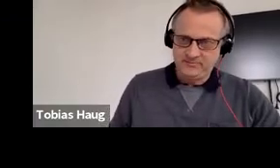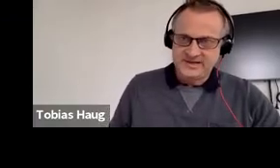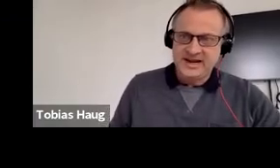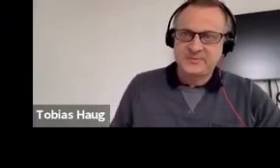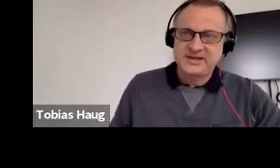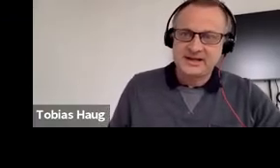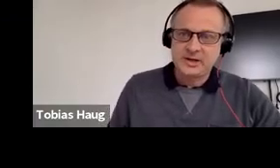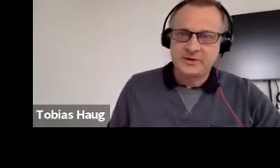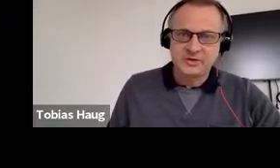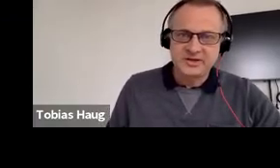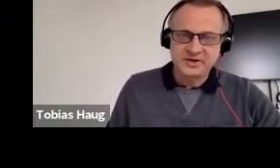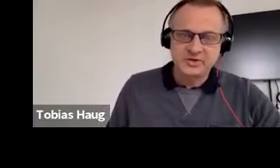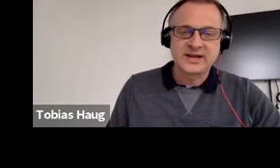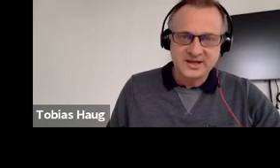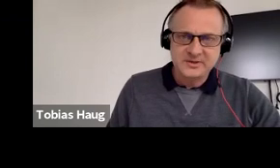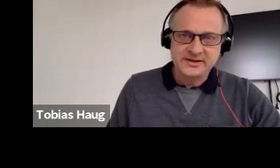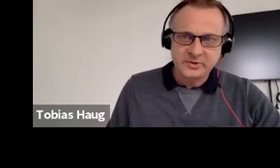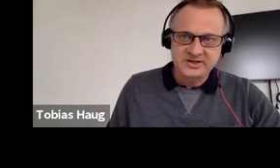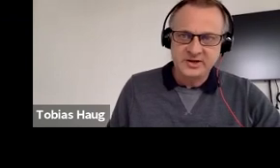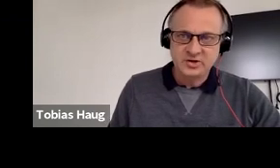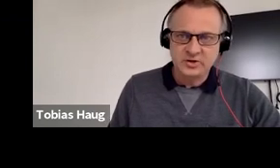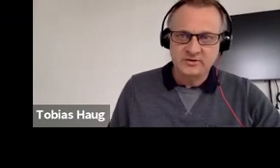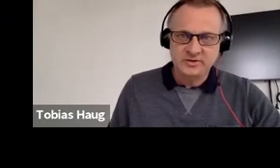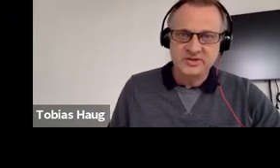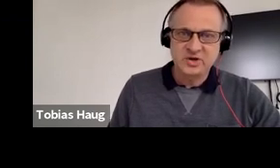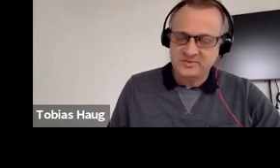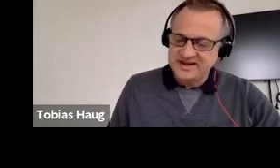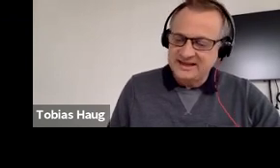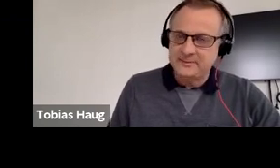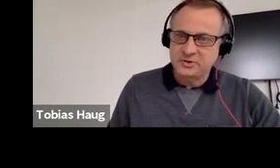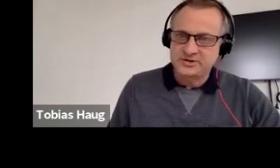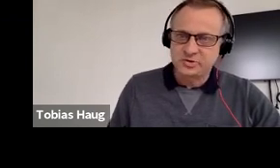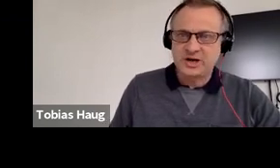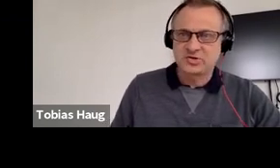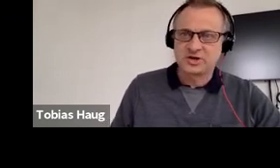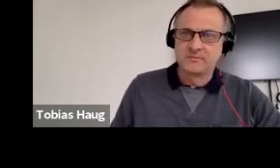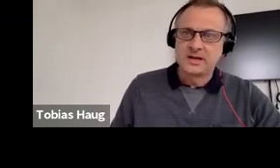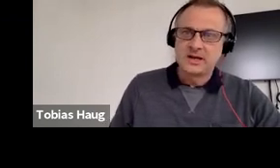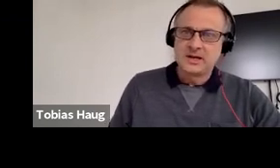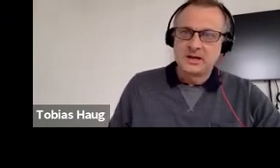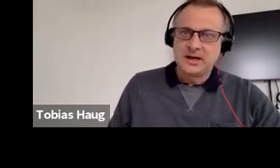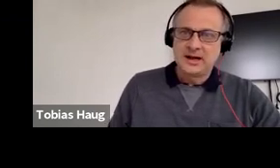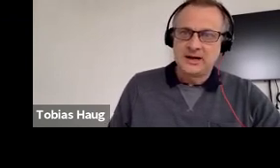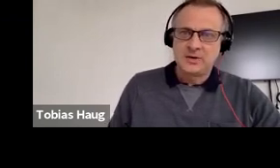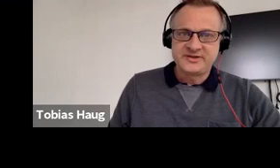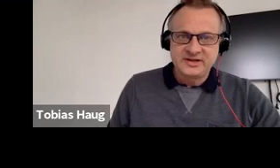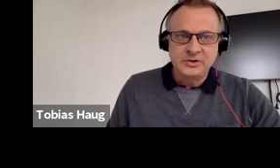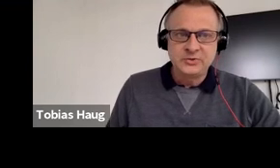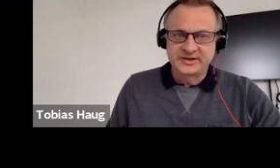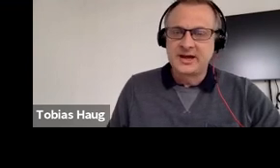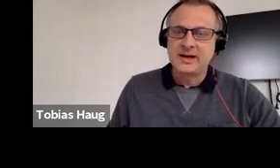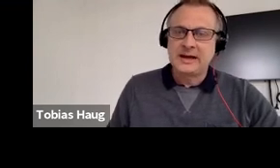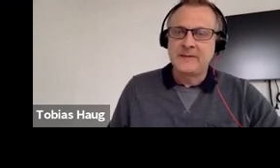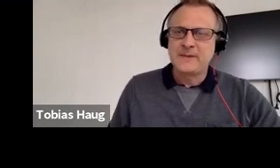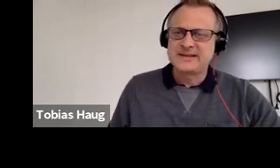basically, there has been done a lot of research, or there has been done research on Swiss German Sign Language, on the structure, on the